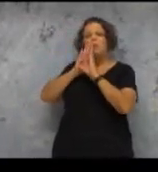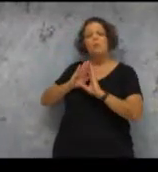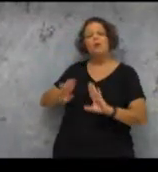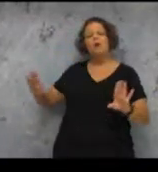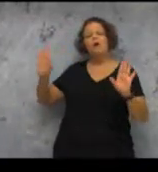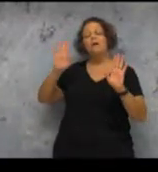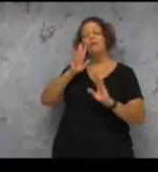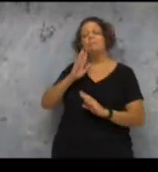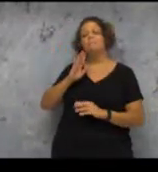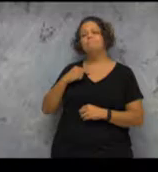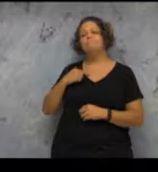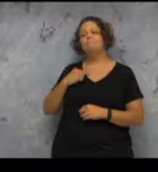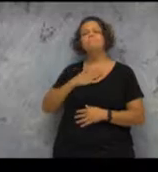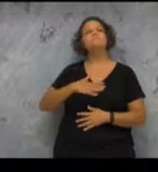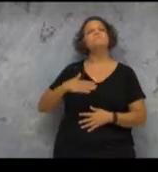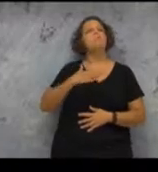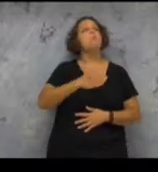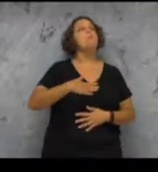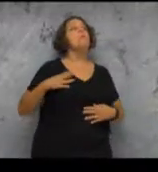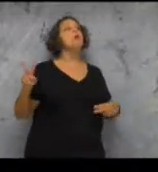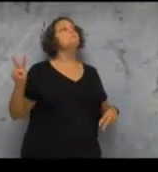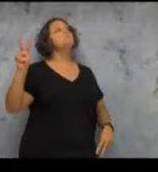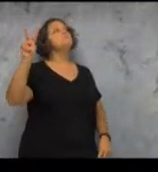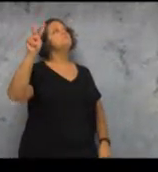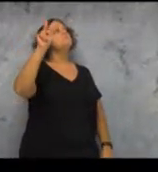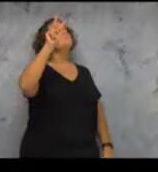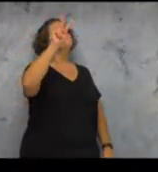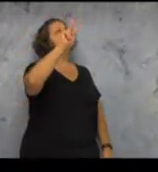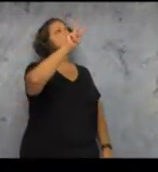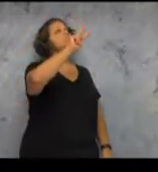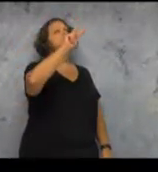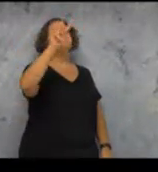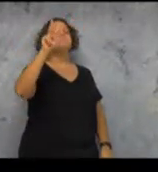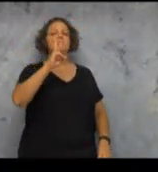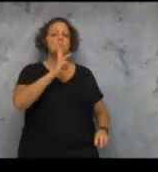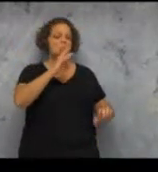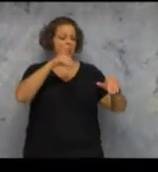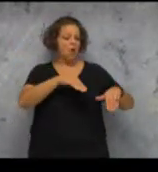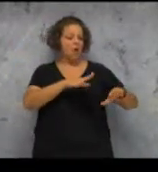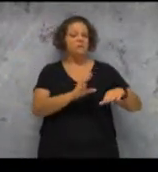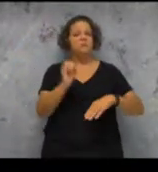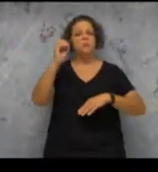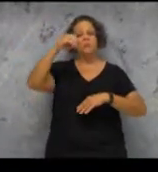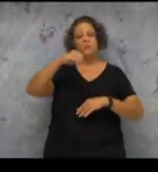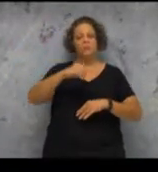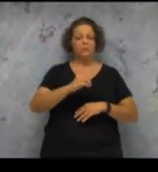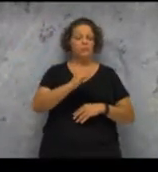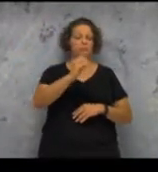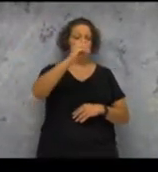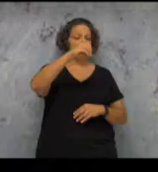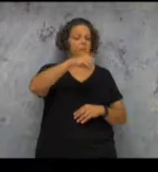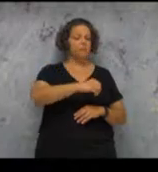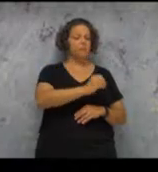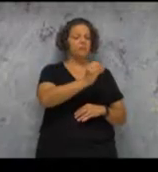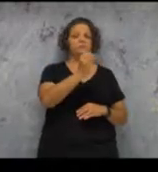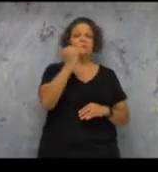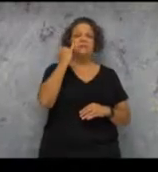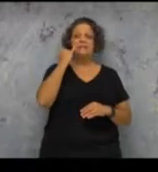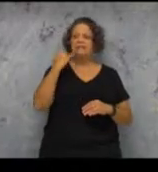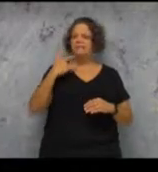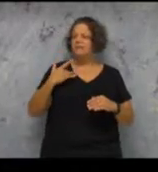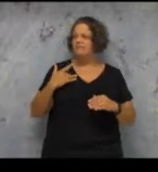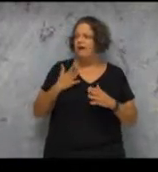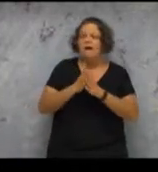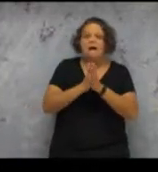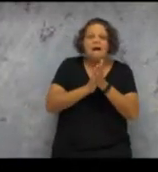He enjoyed looking up at the sky, floating on the waves, and on days he felt daring, splashing in